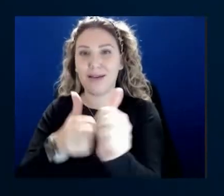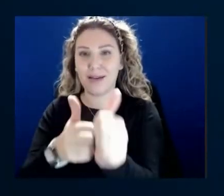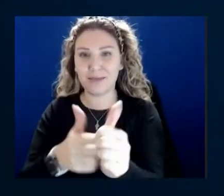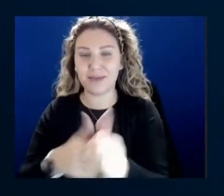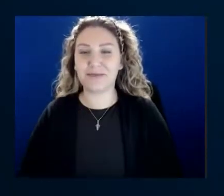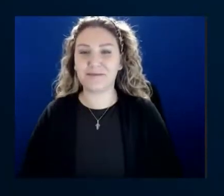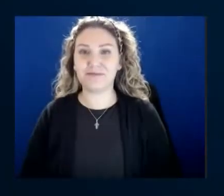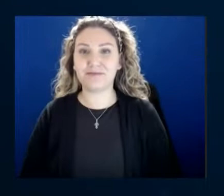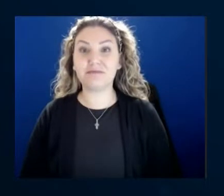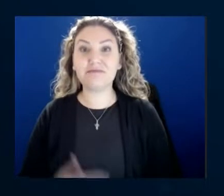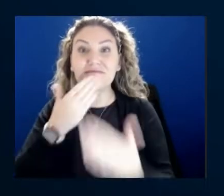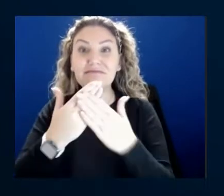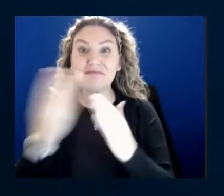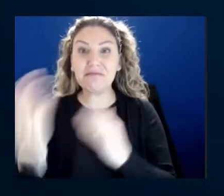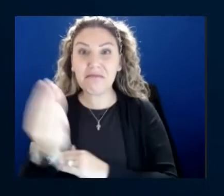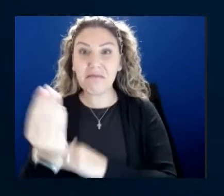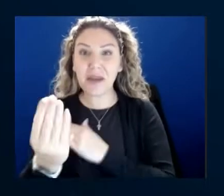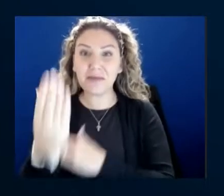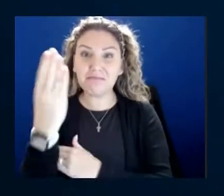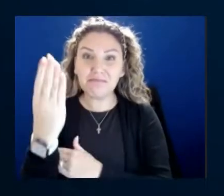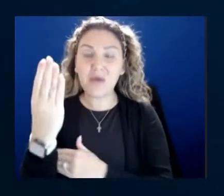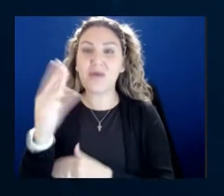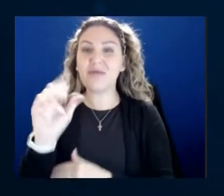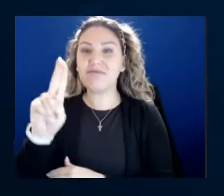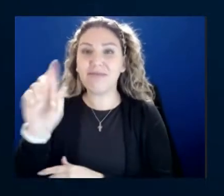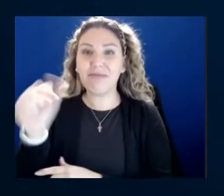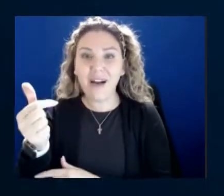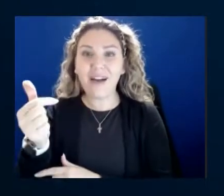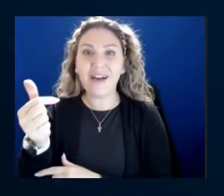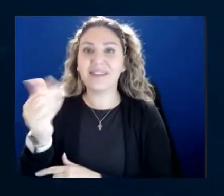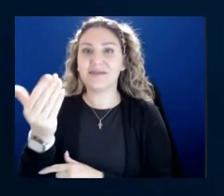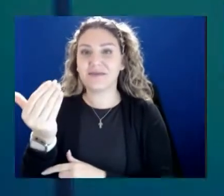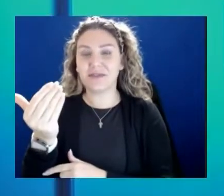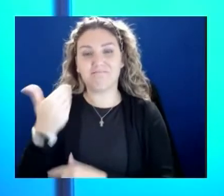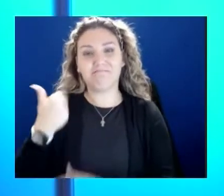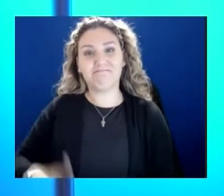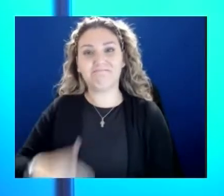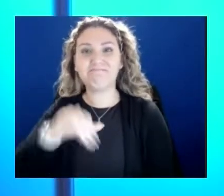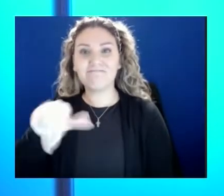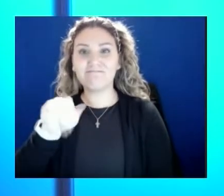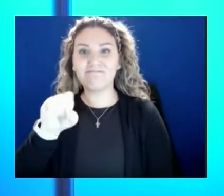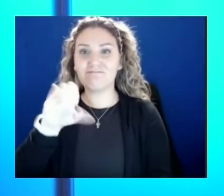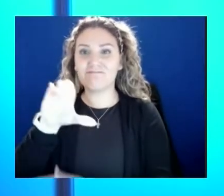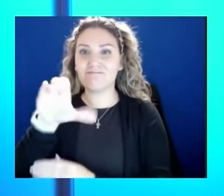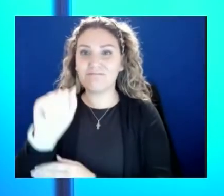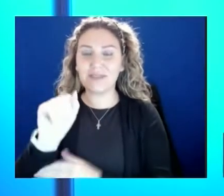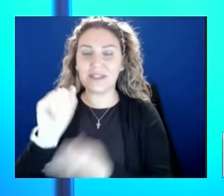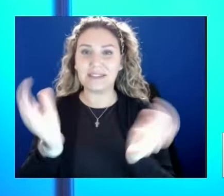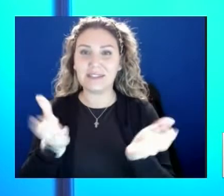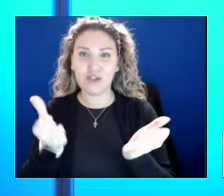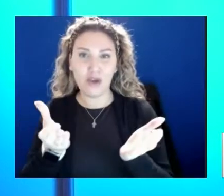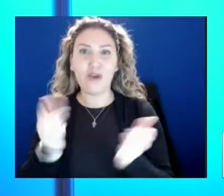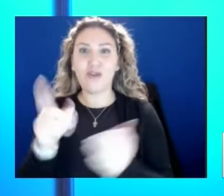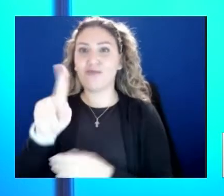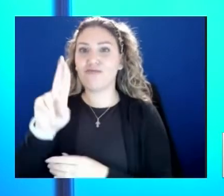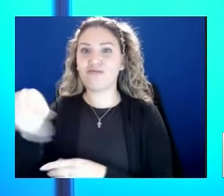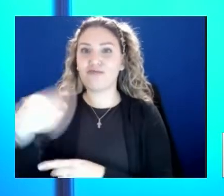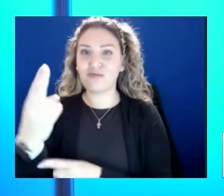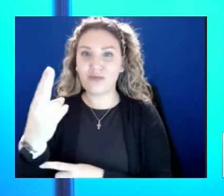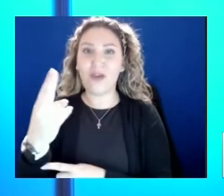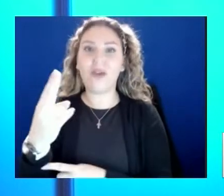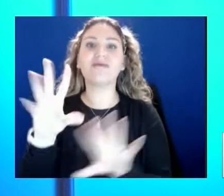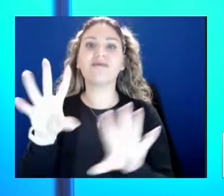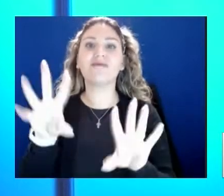Good Monday morning. It is August 15th. I'm Jessica Lovell. We are here inside the Dolph C. Simons Jr. Family Broadcast Studio. Thank you so much for joining